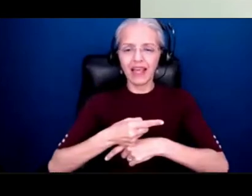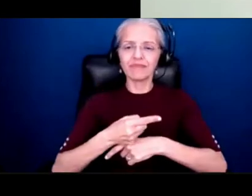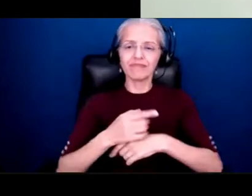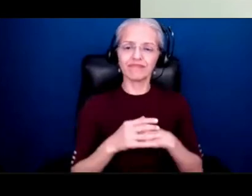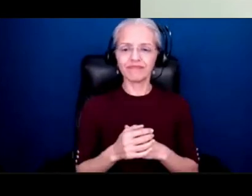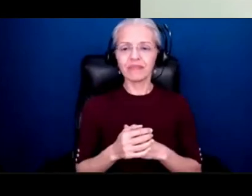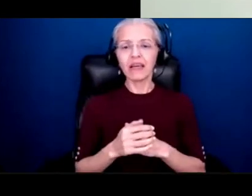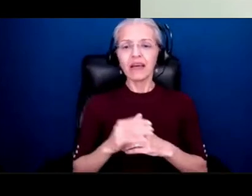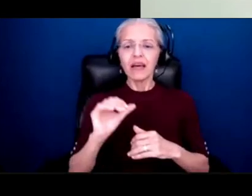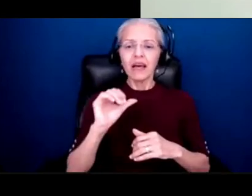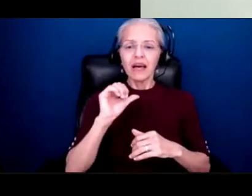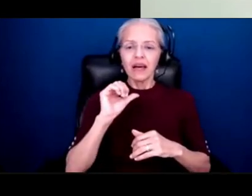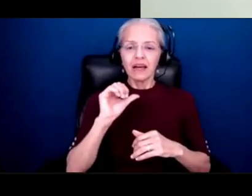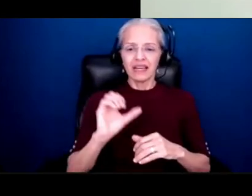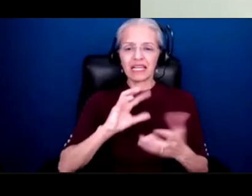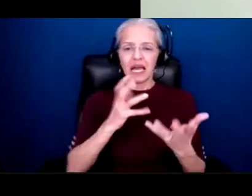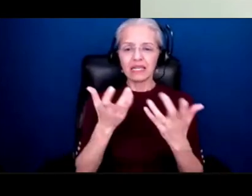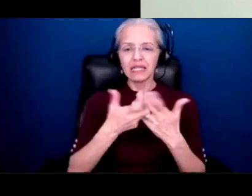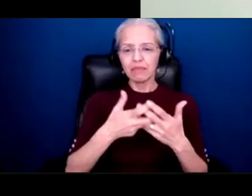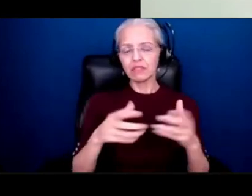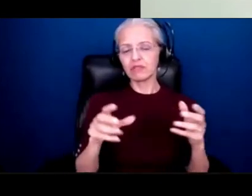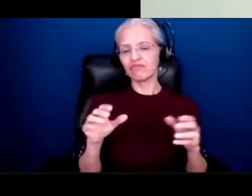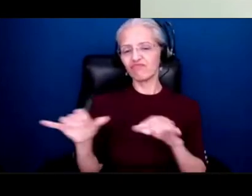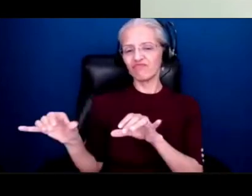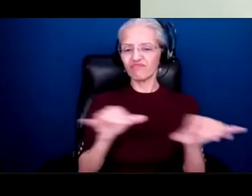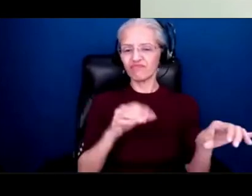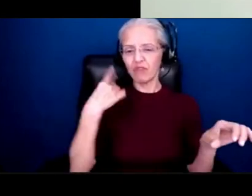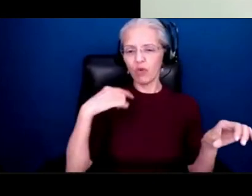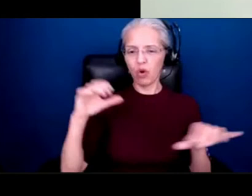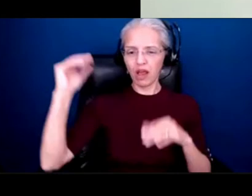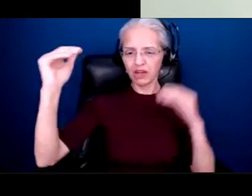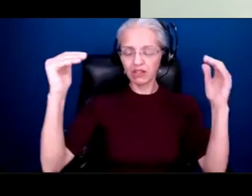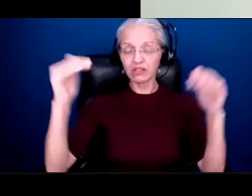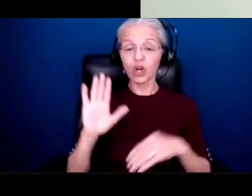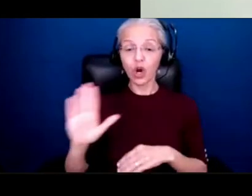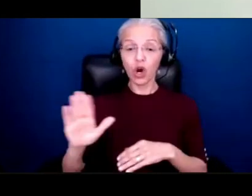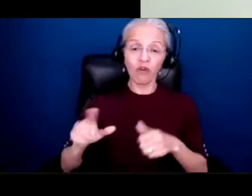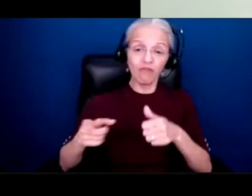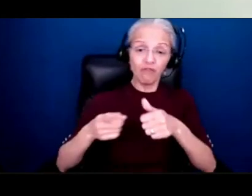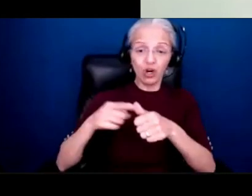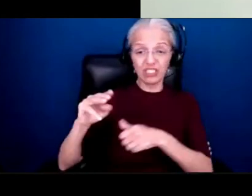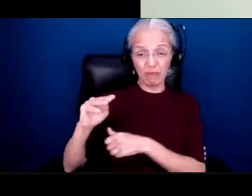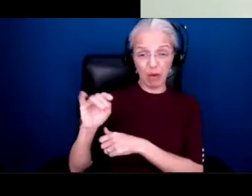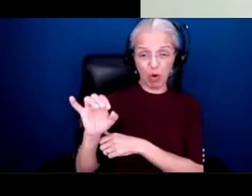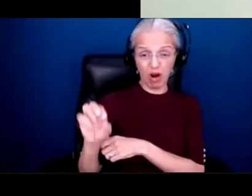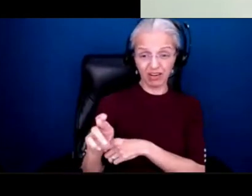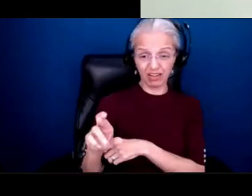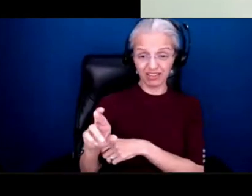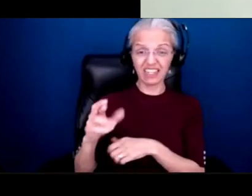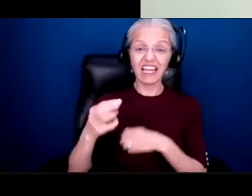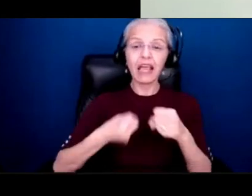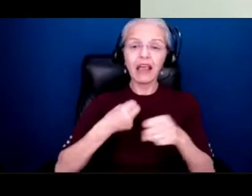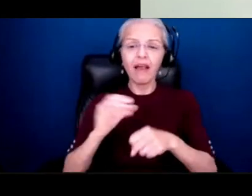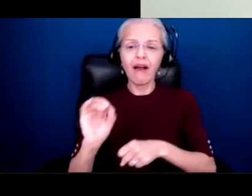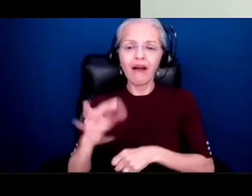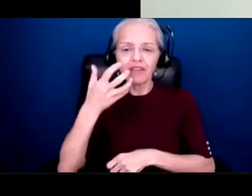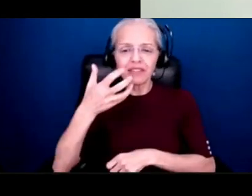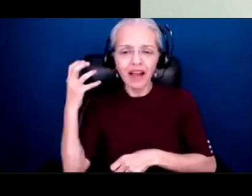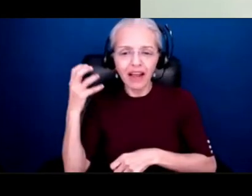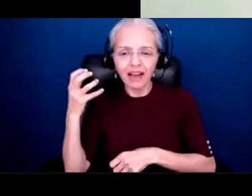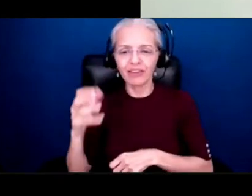An Activist Life, will be available on September 6th of this year, 2022, from Vintage